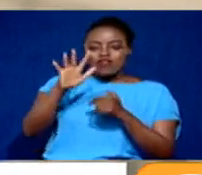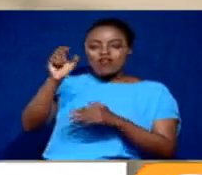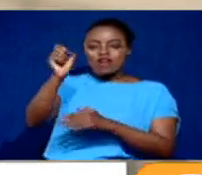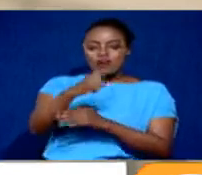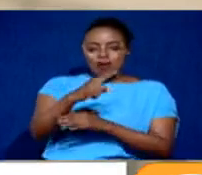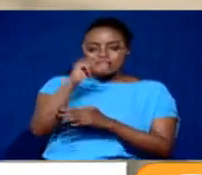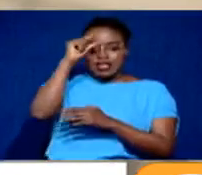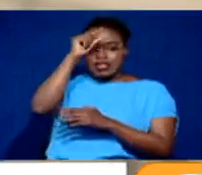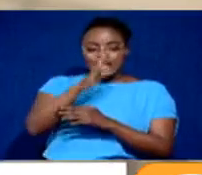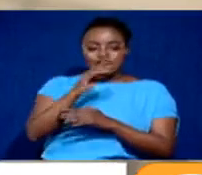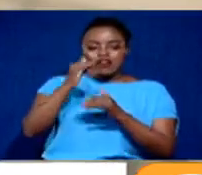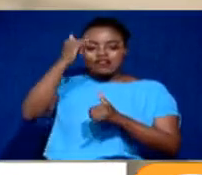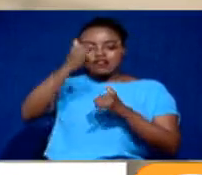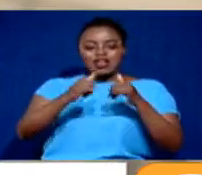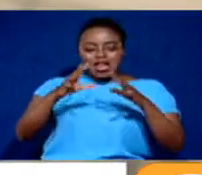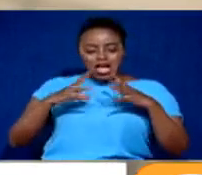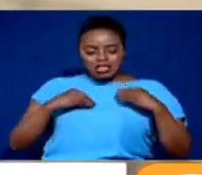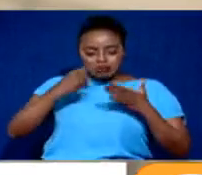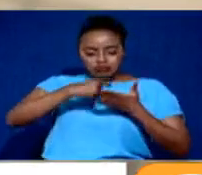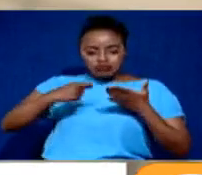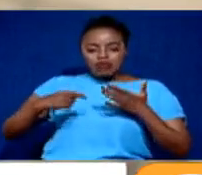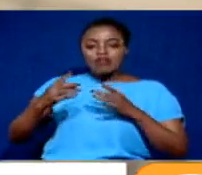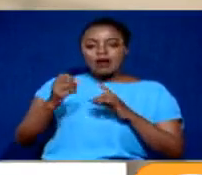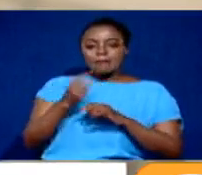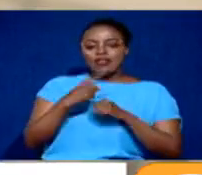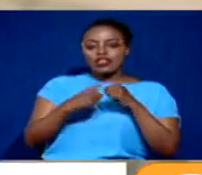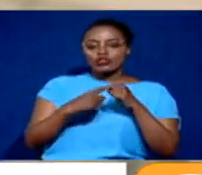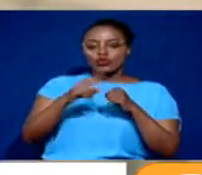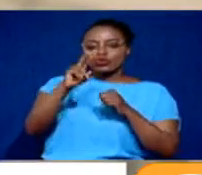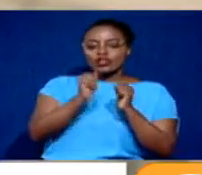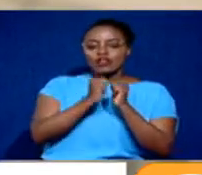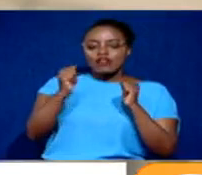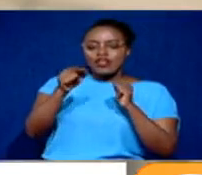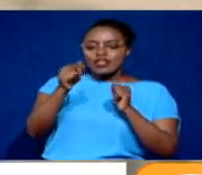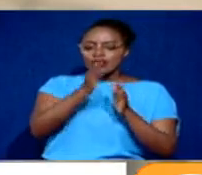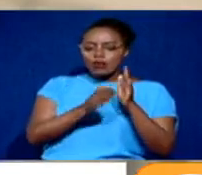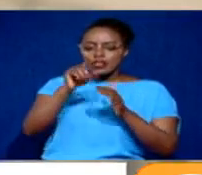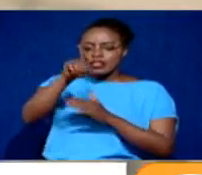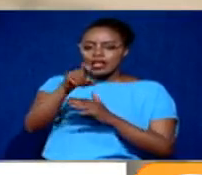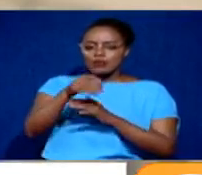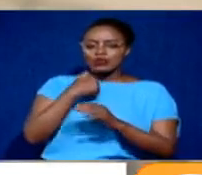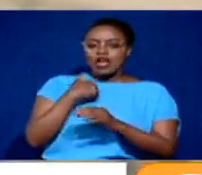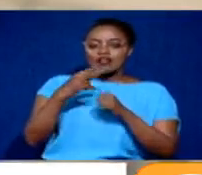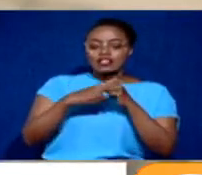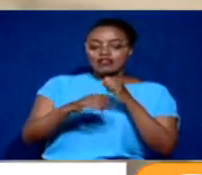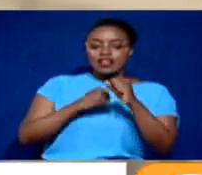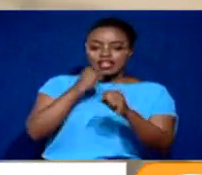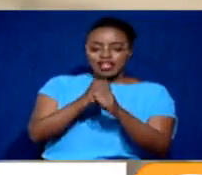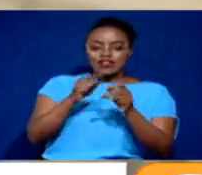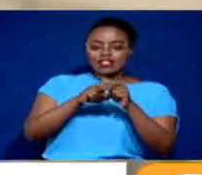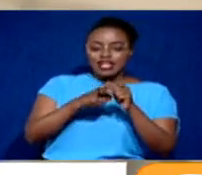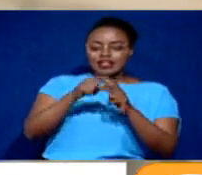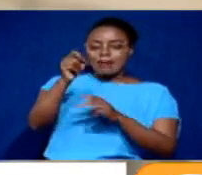5 months, the governors eventually signed the deal in June 2015. The scheme was supposed to run for 7 years,